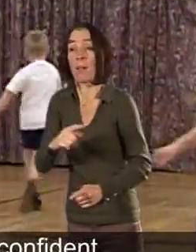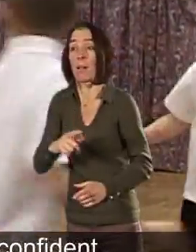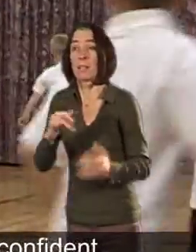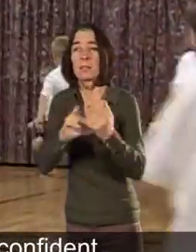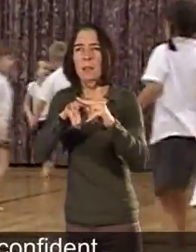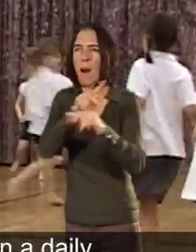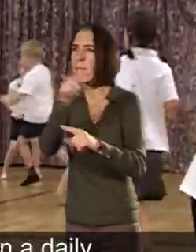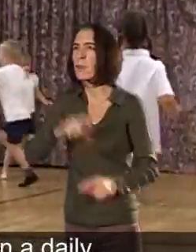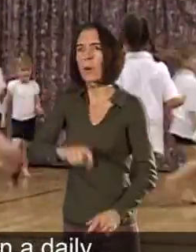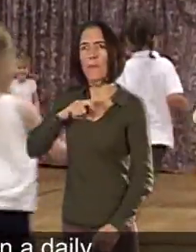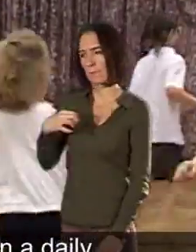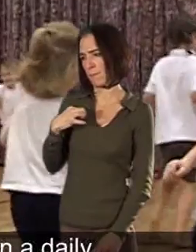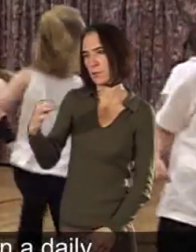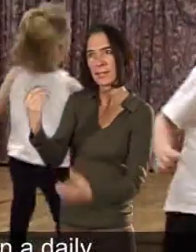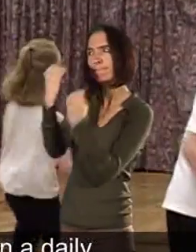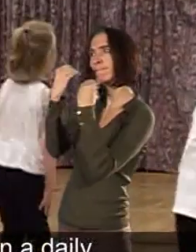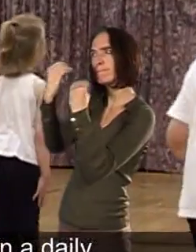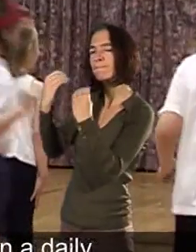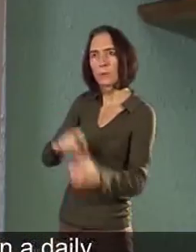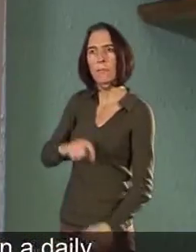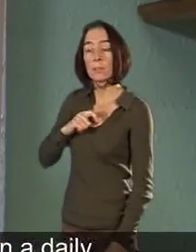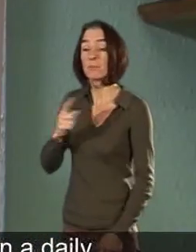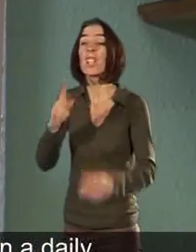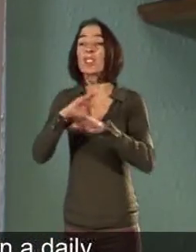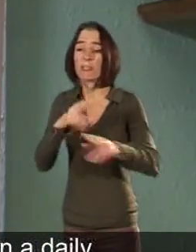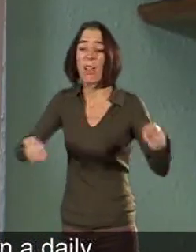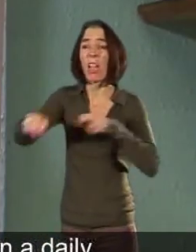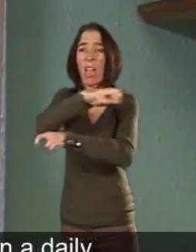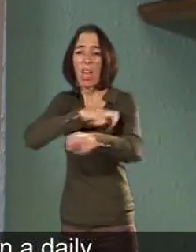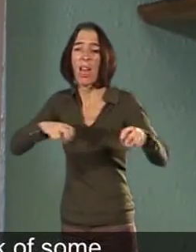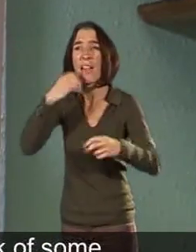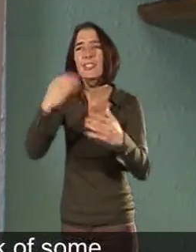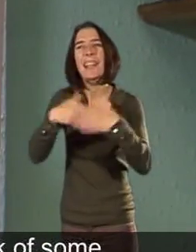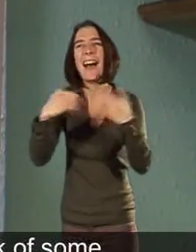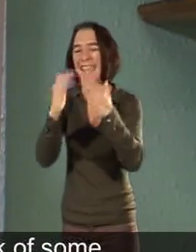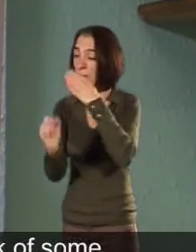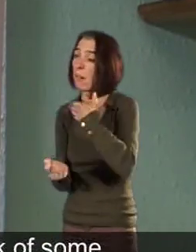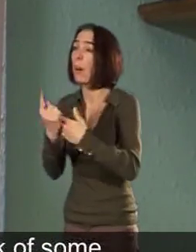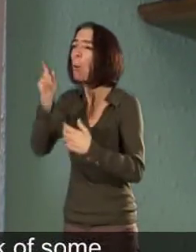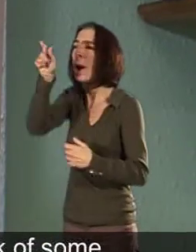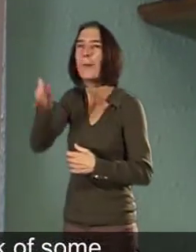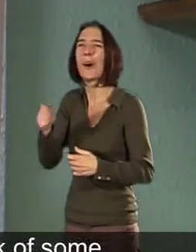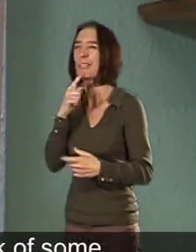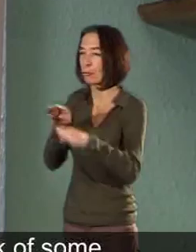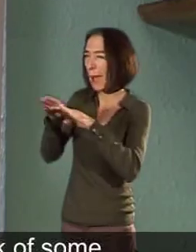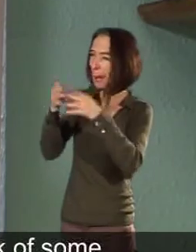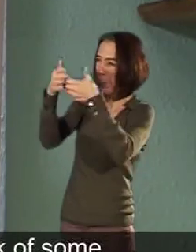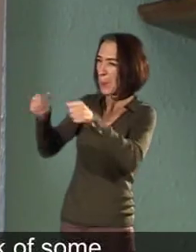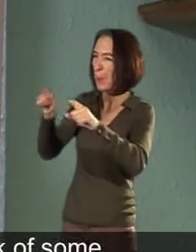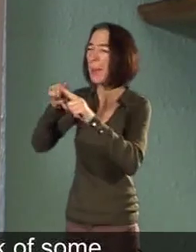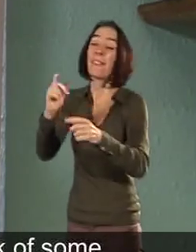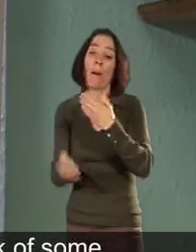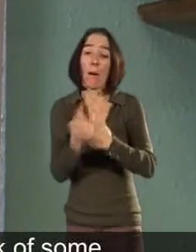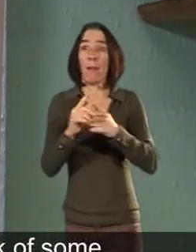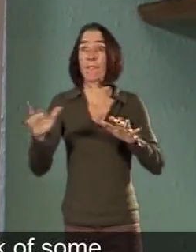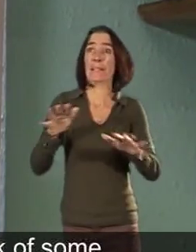training. Children move around the school on a daily basis, and if we only have one person trained, the chances where a fit or an attack of some kind takes